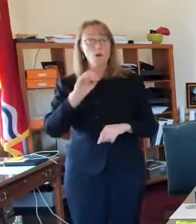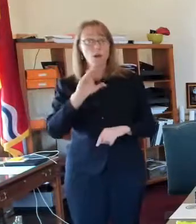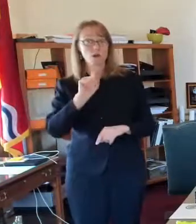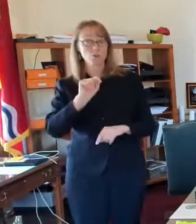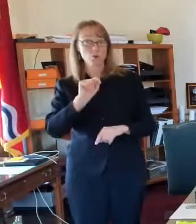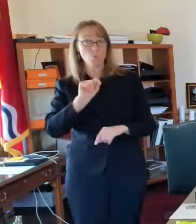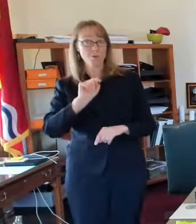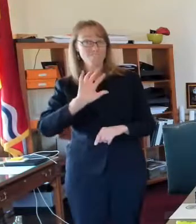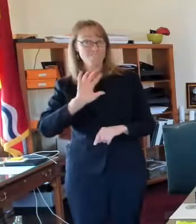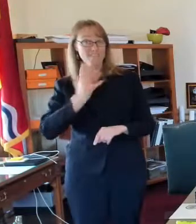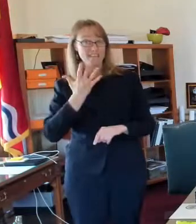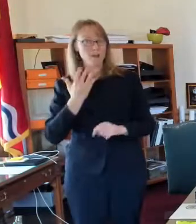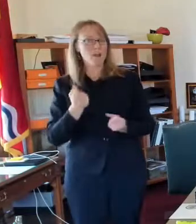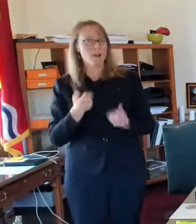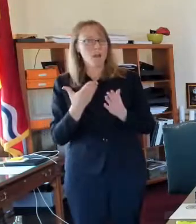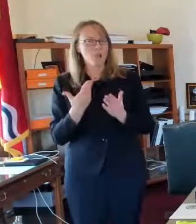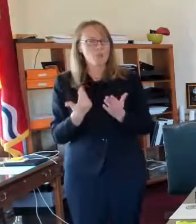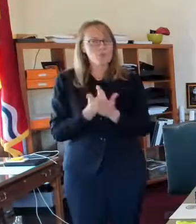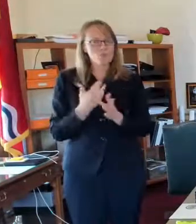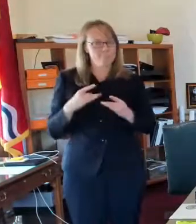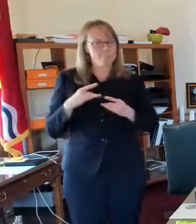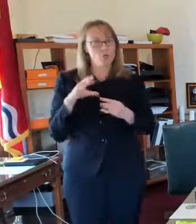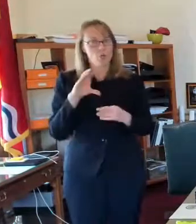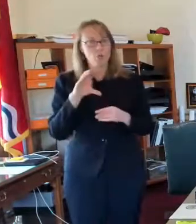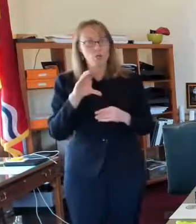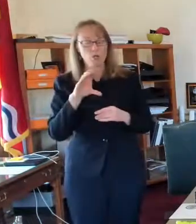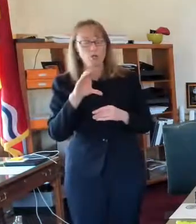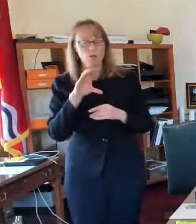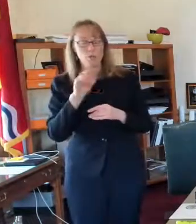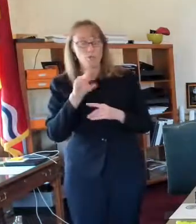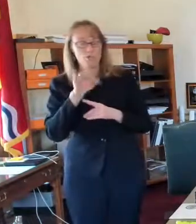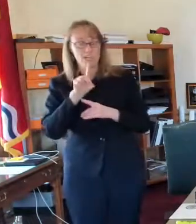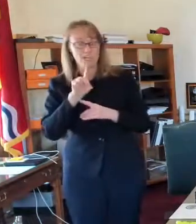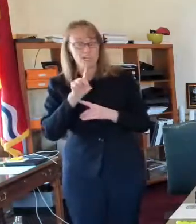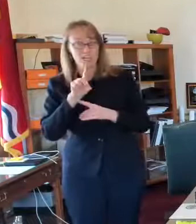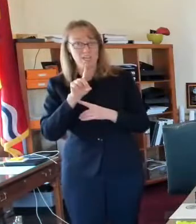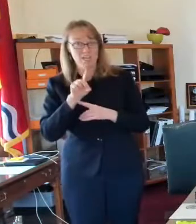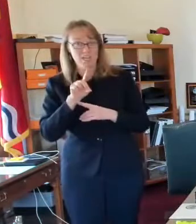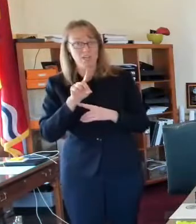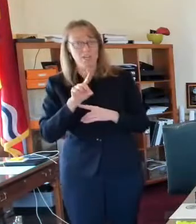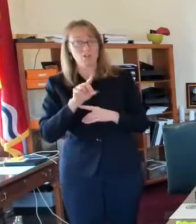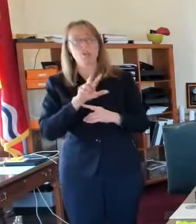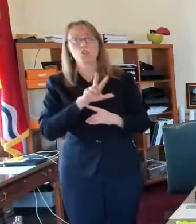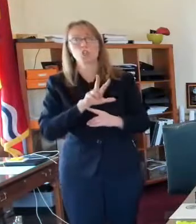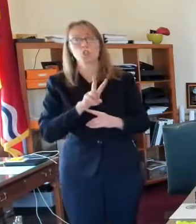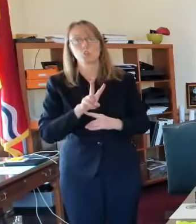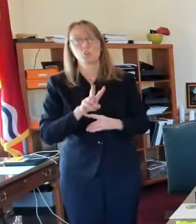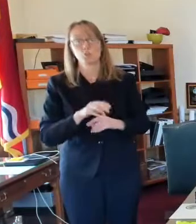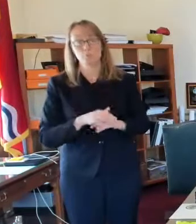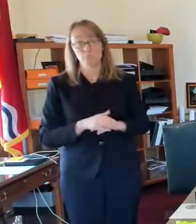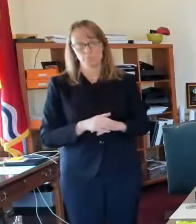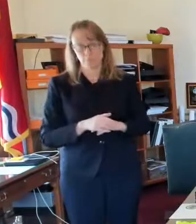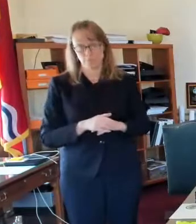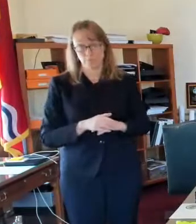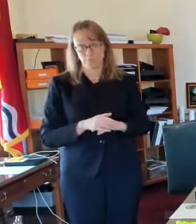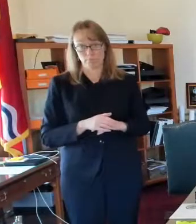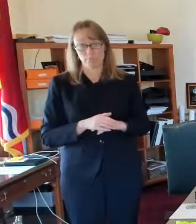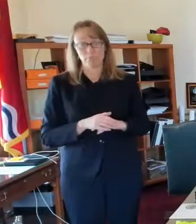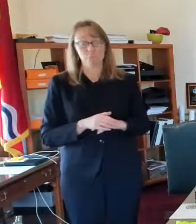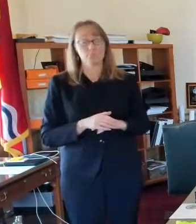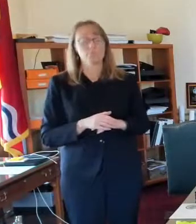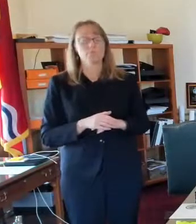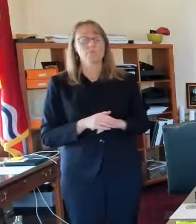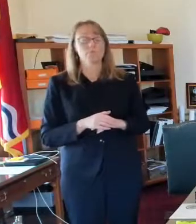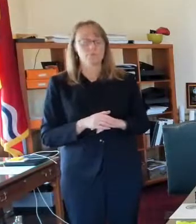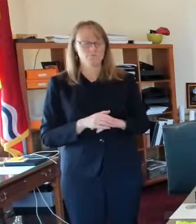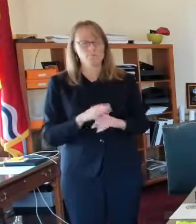32 new cases. So we are triple in the number of new cases. Now, that's on average.